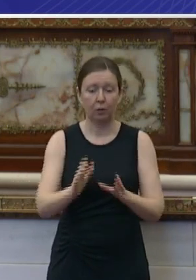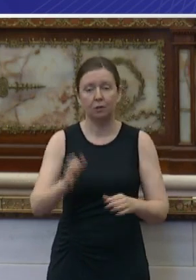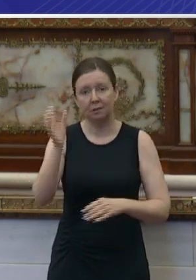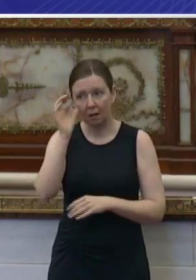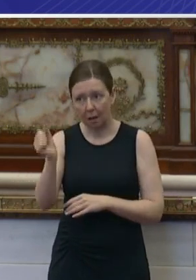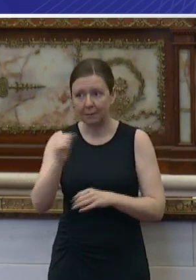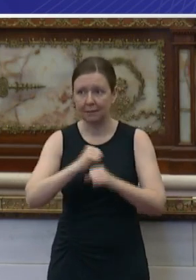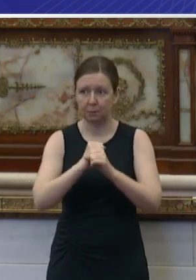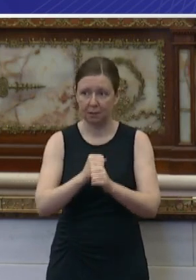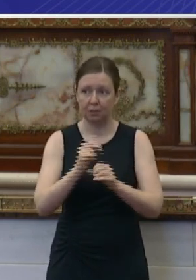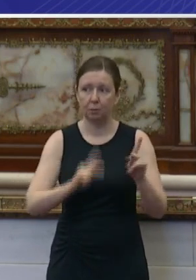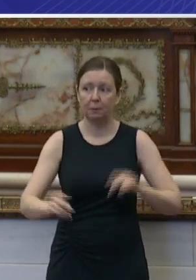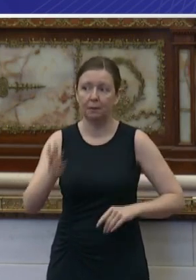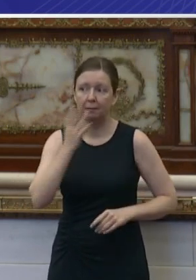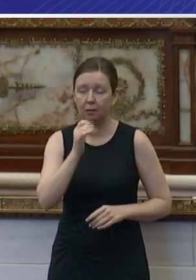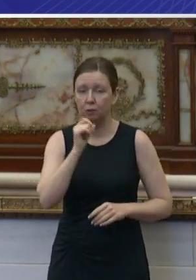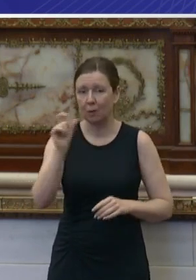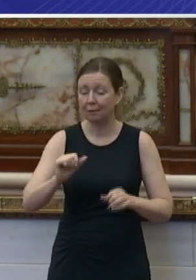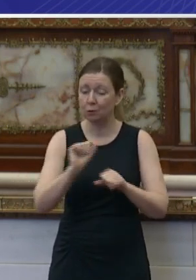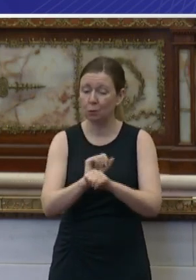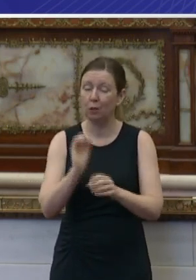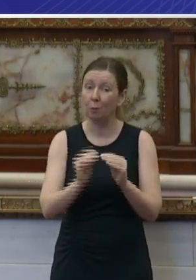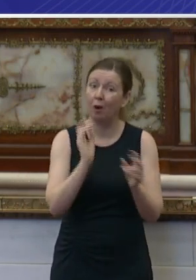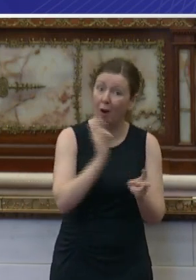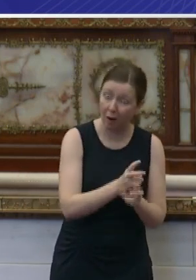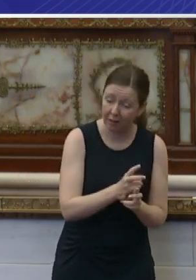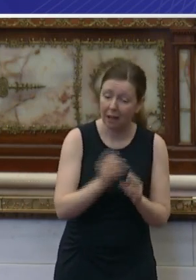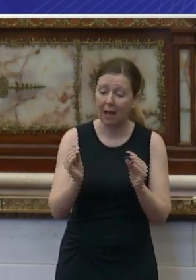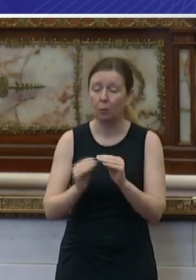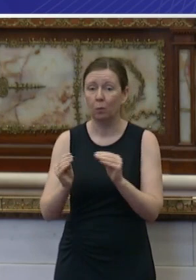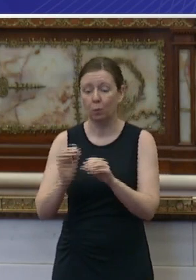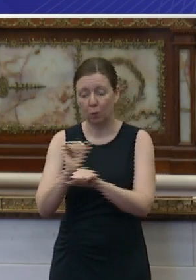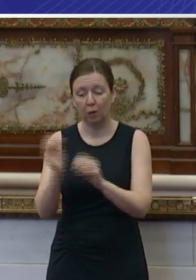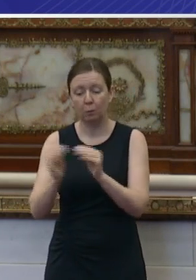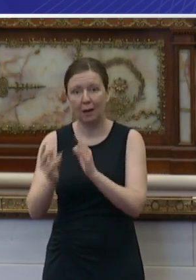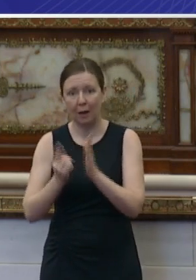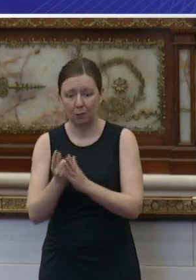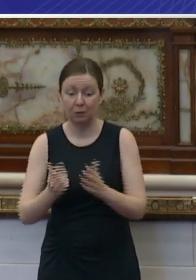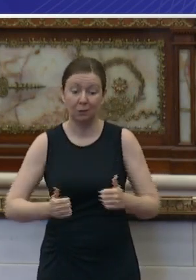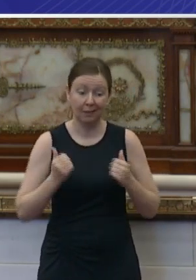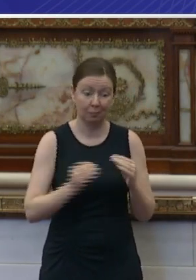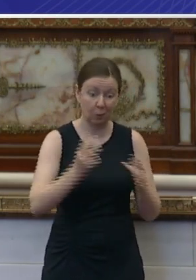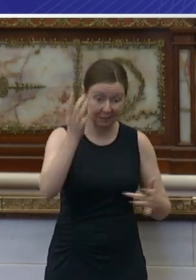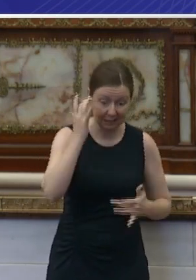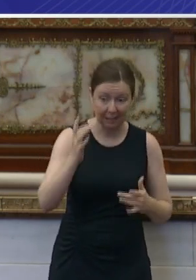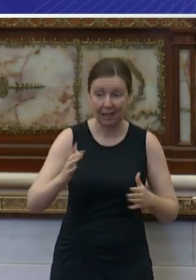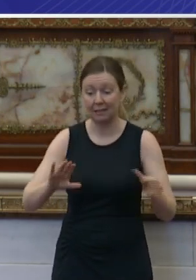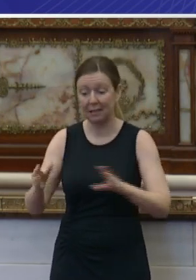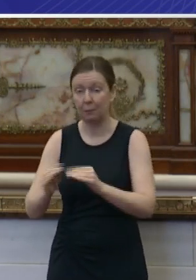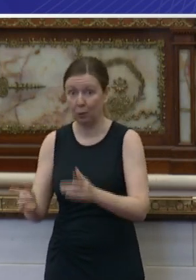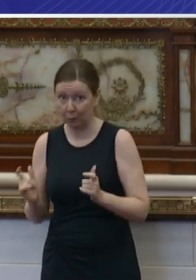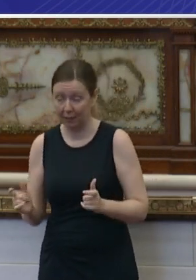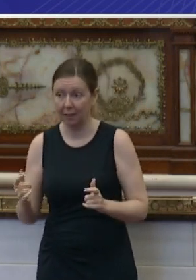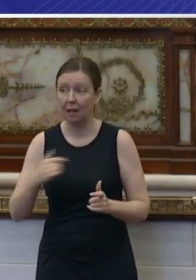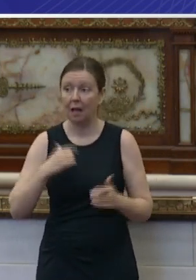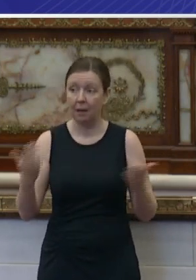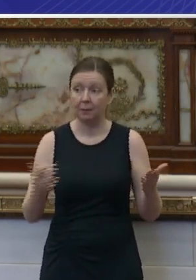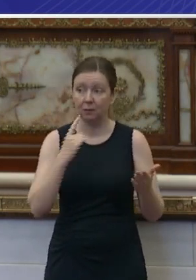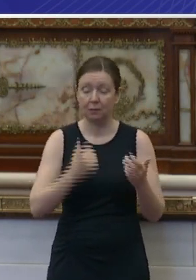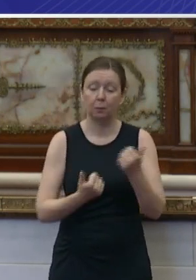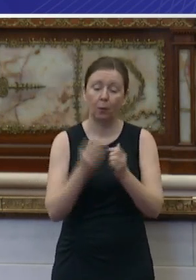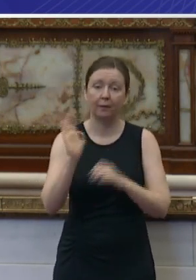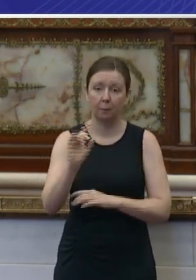protections so people of color don't have to work harder and work more hours to live sicker and die quicker. I'm here today asking you to support